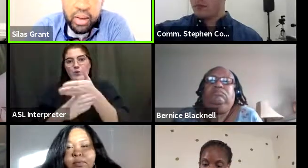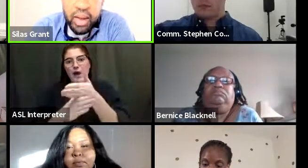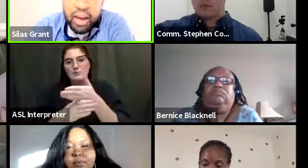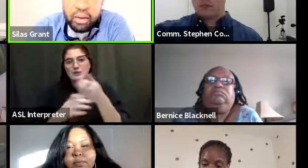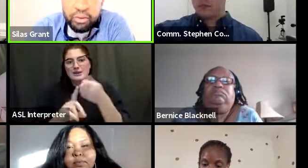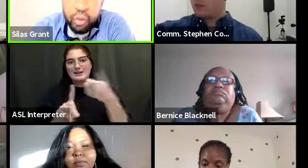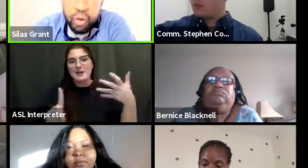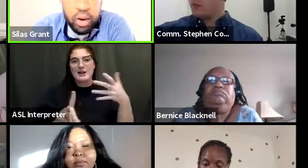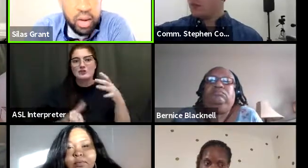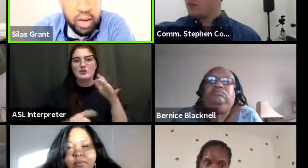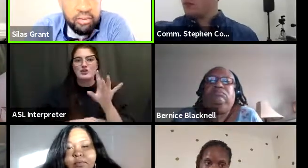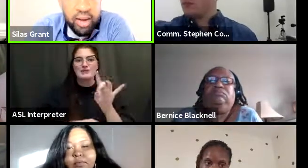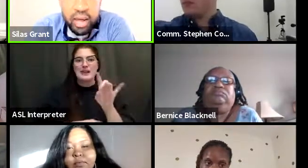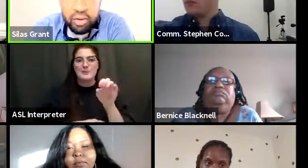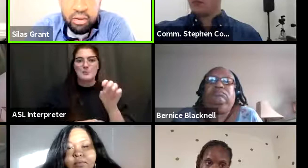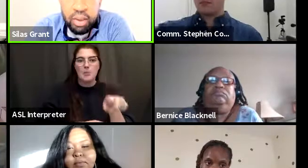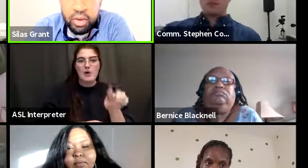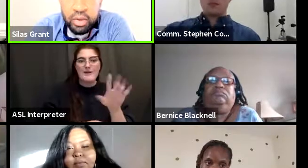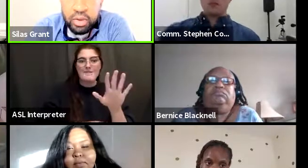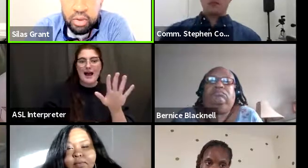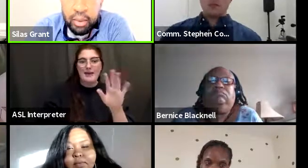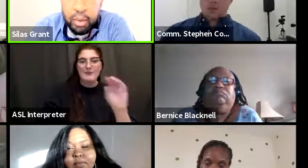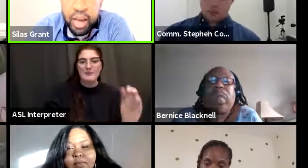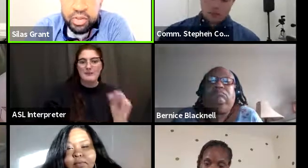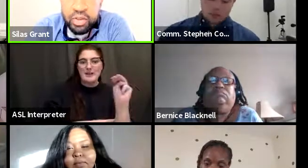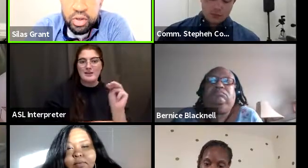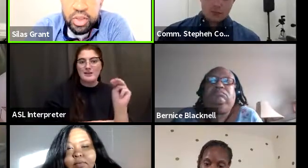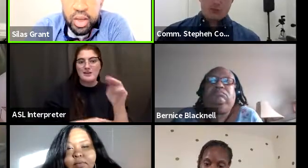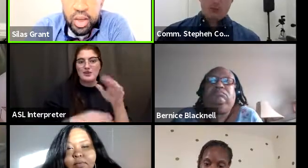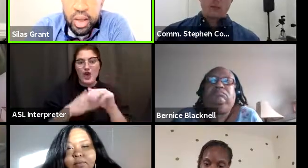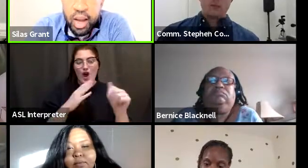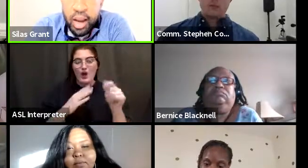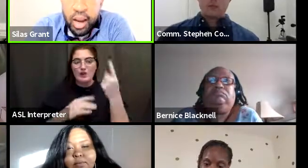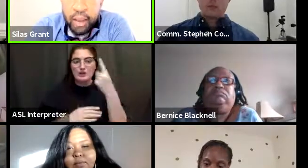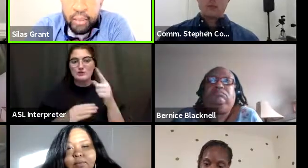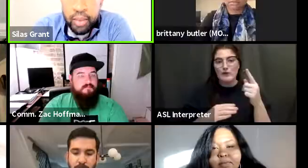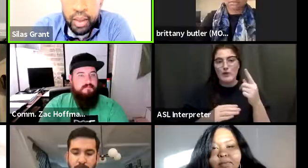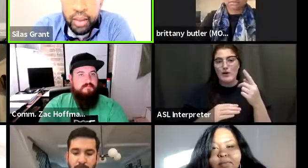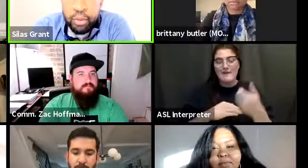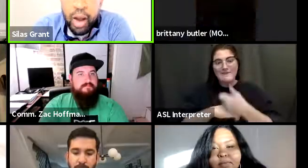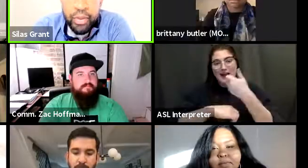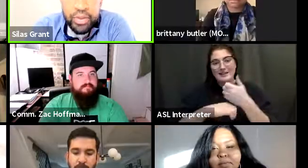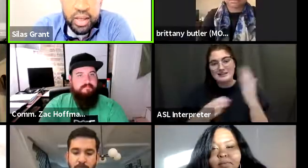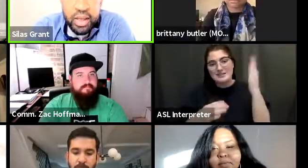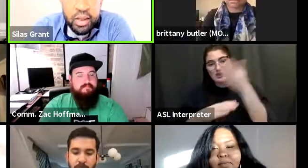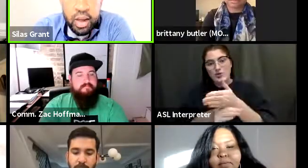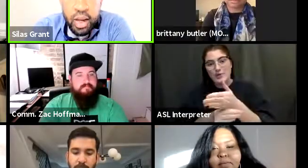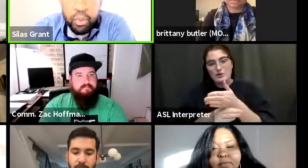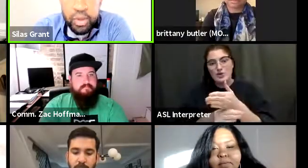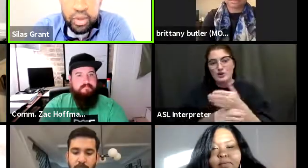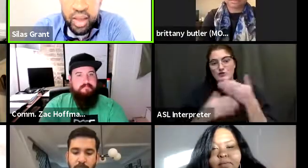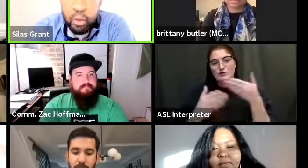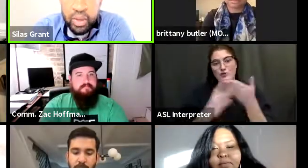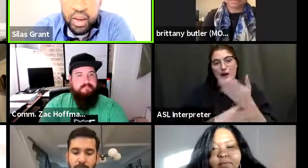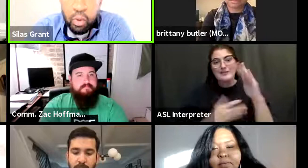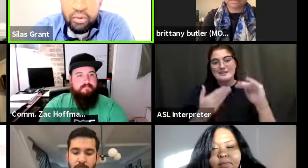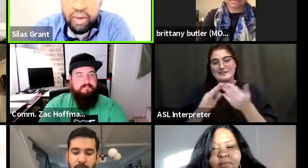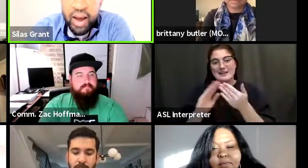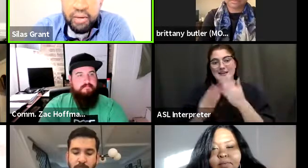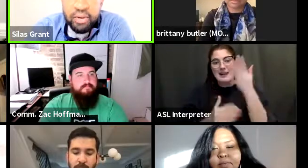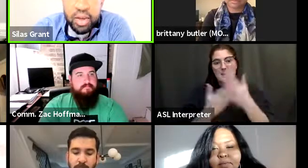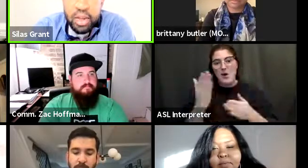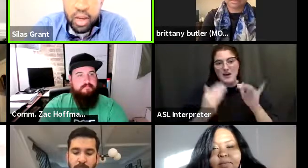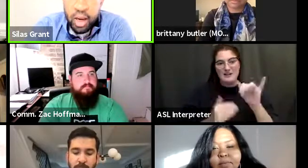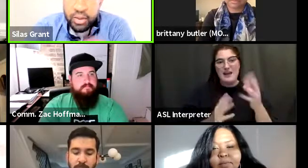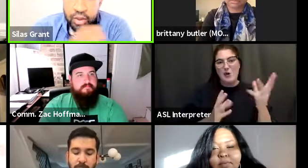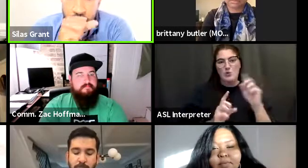$8.85 million for violence interrupters, credible messengers throughout the city, and a portion of that will be in Ward